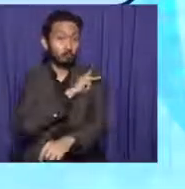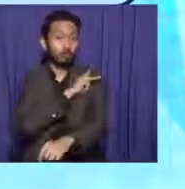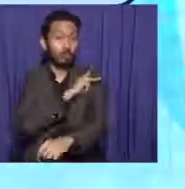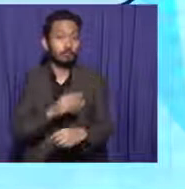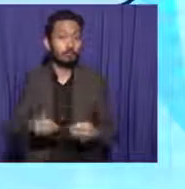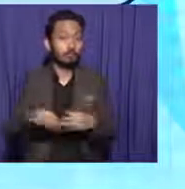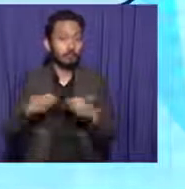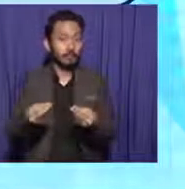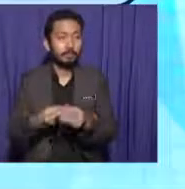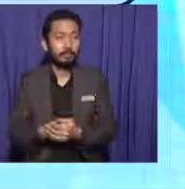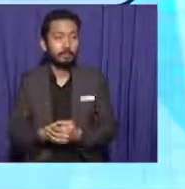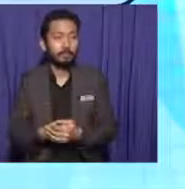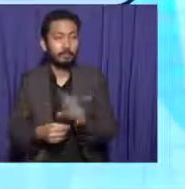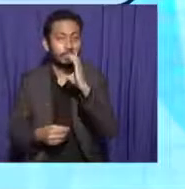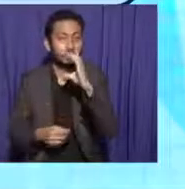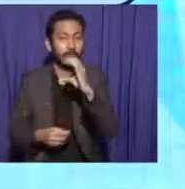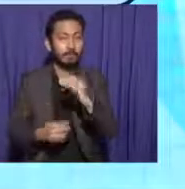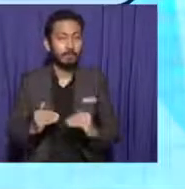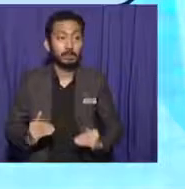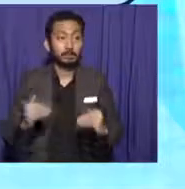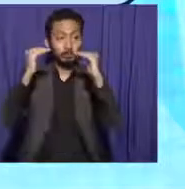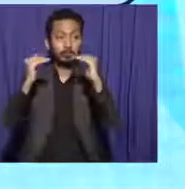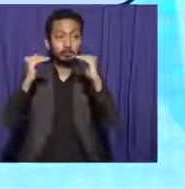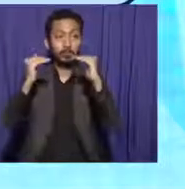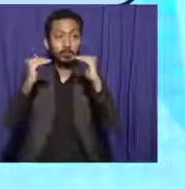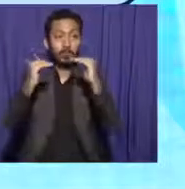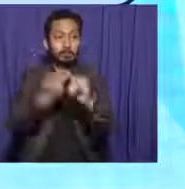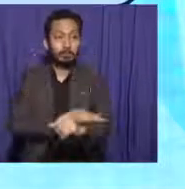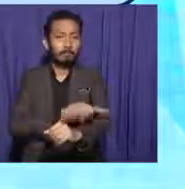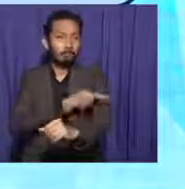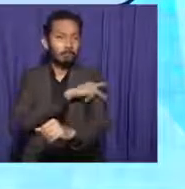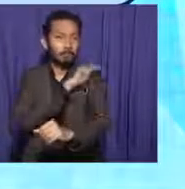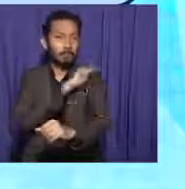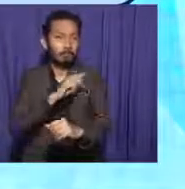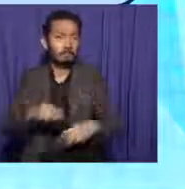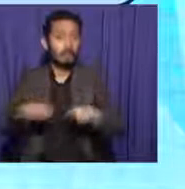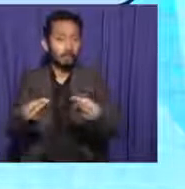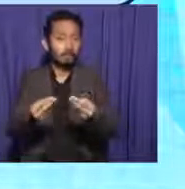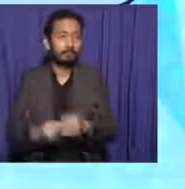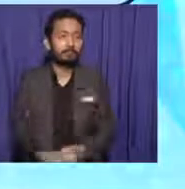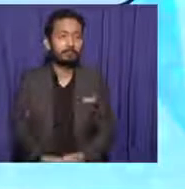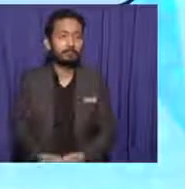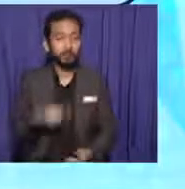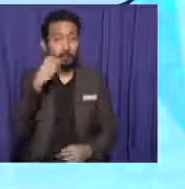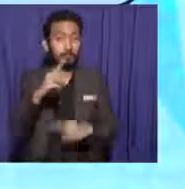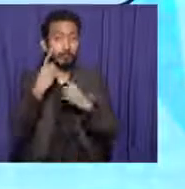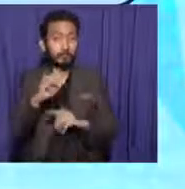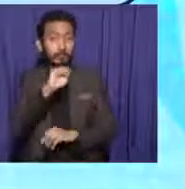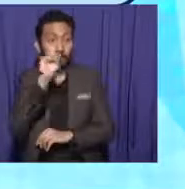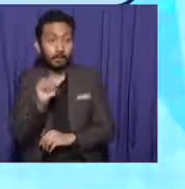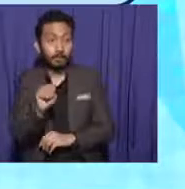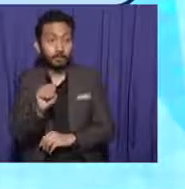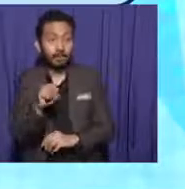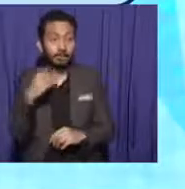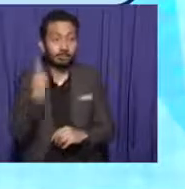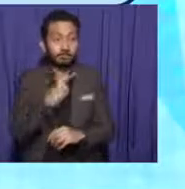and C. The maximum instantaneous power dissipated. To answer these questions, we must apply the